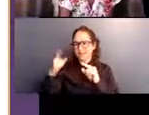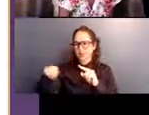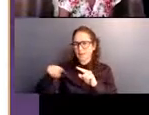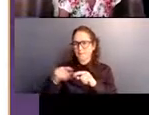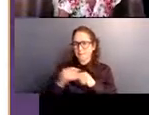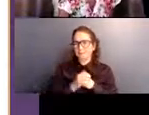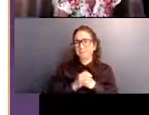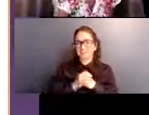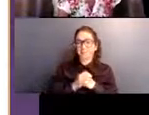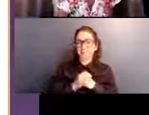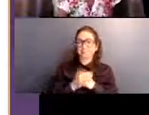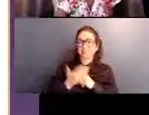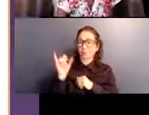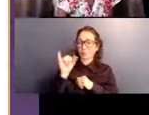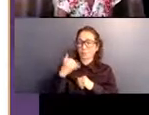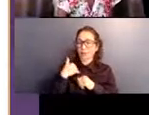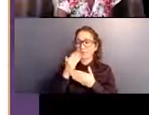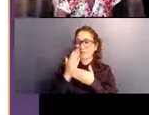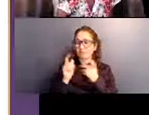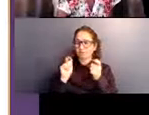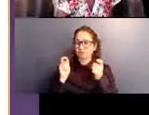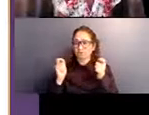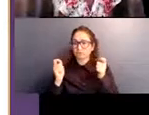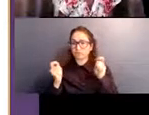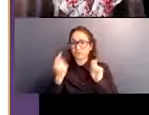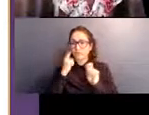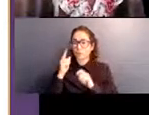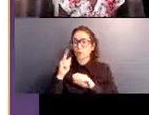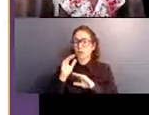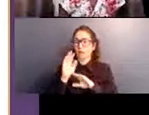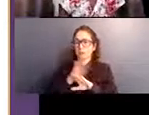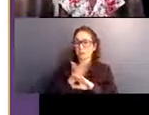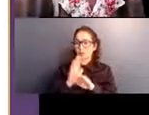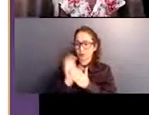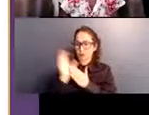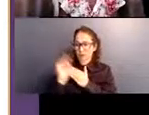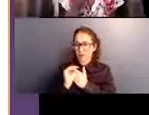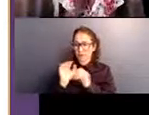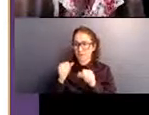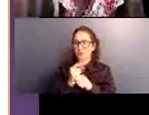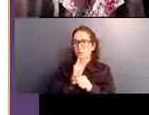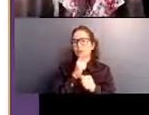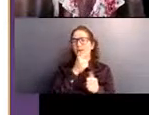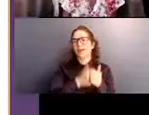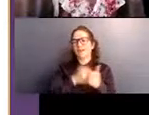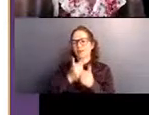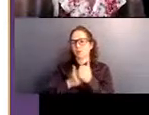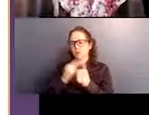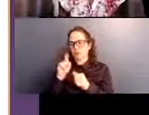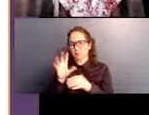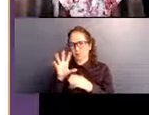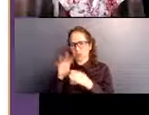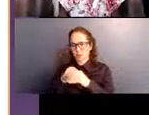course, there are adjustments to the music curriculum to be sure that everyone is included.